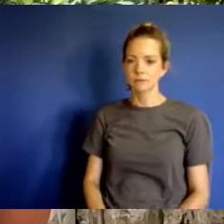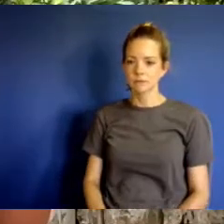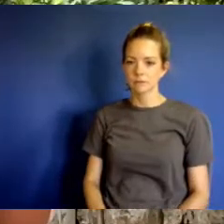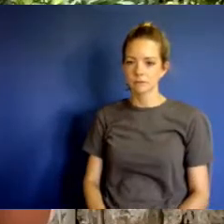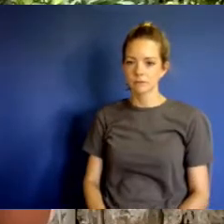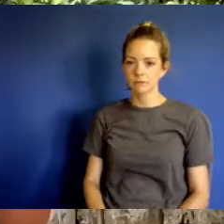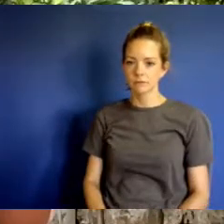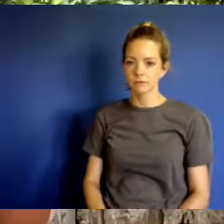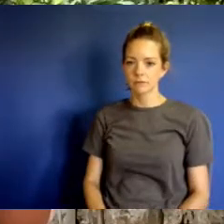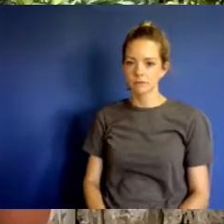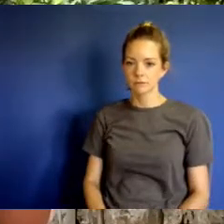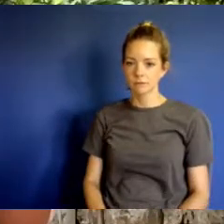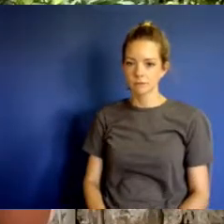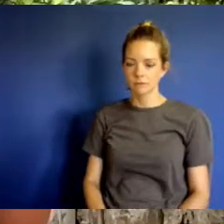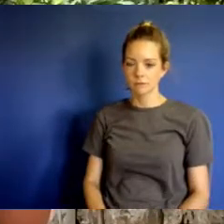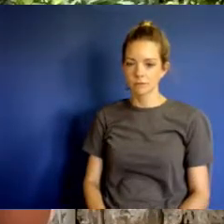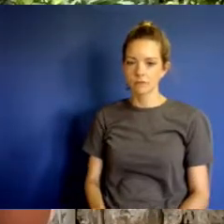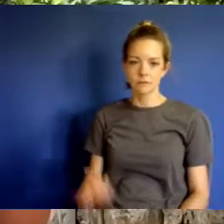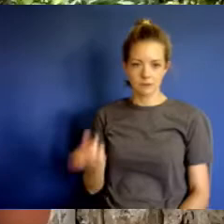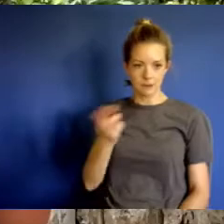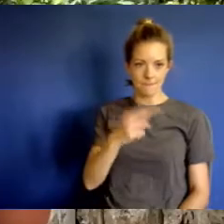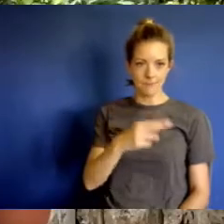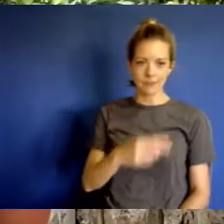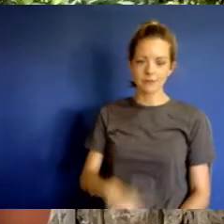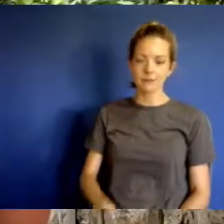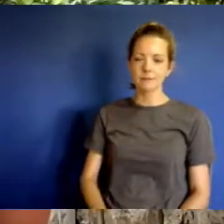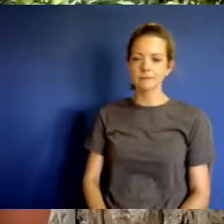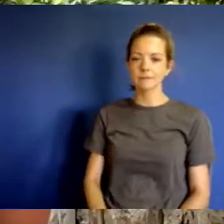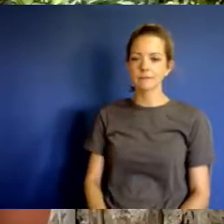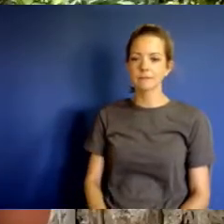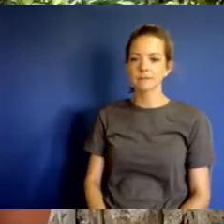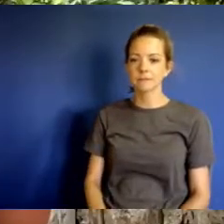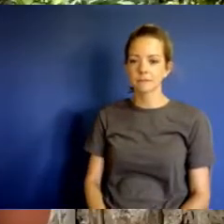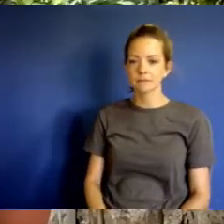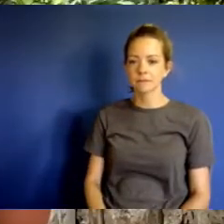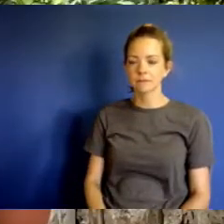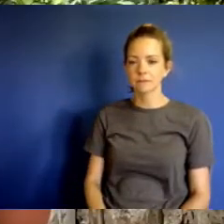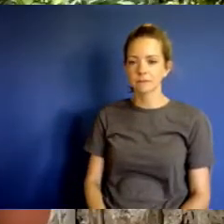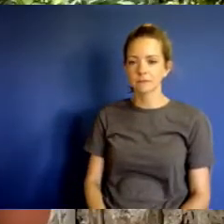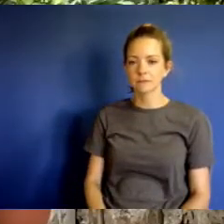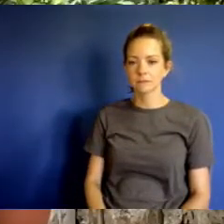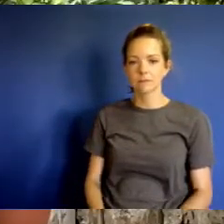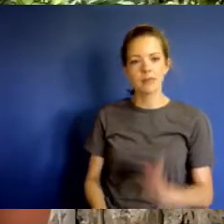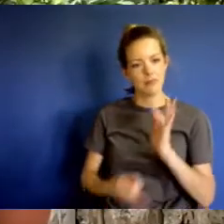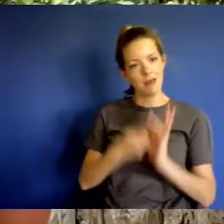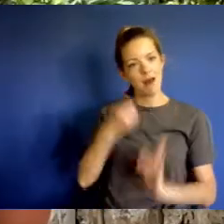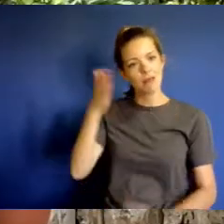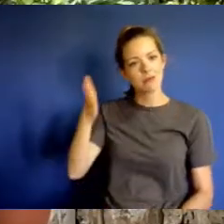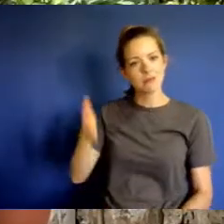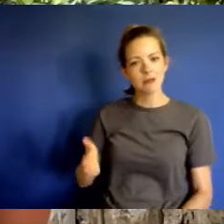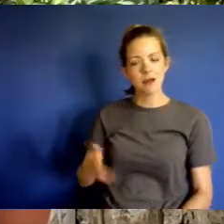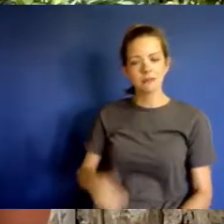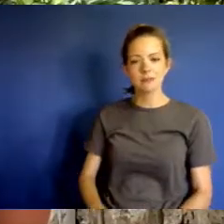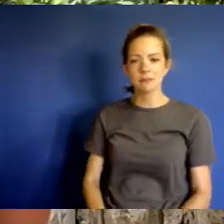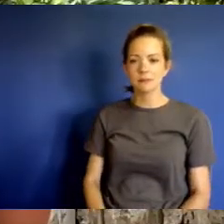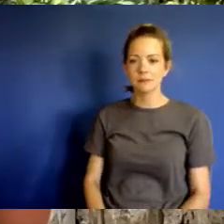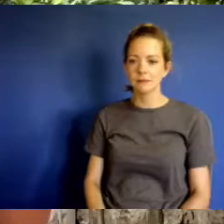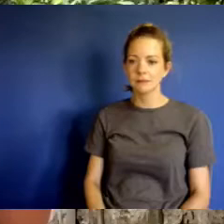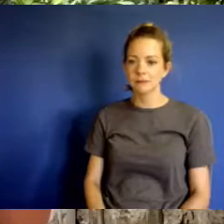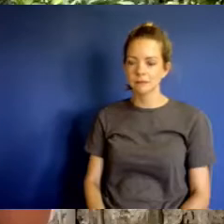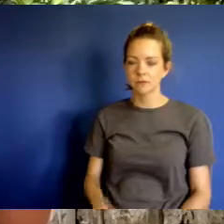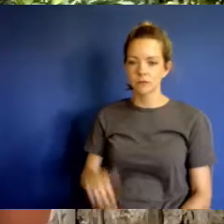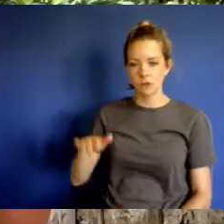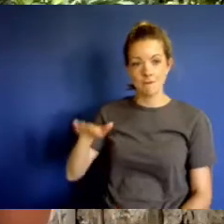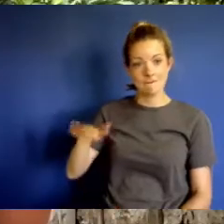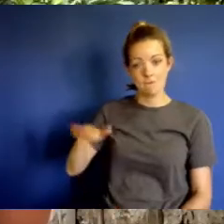Excellent, okay. Bring your weight back and bring the knee back, and then switch legs. So you're going to